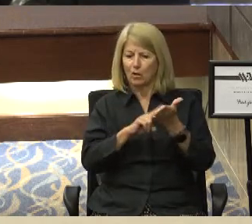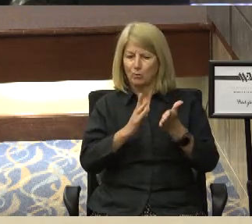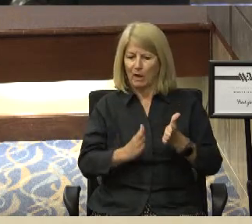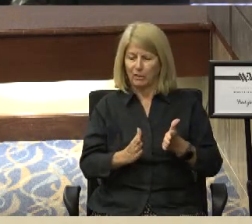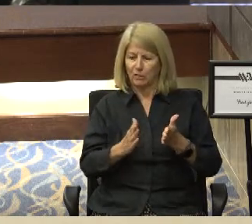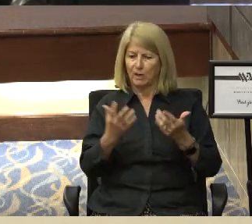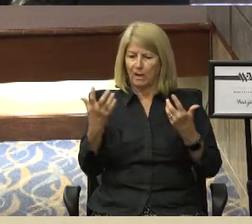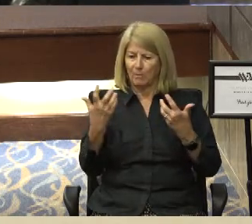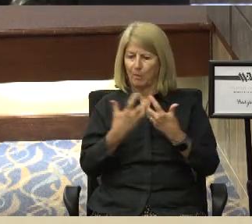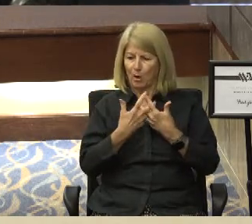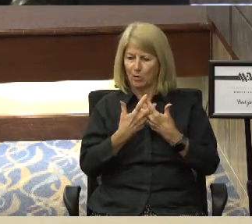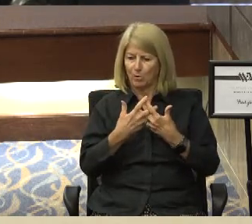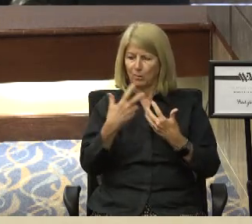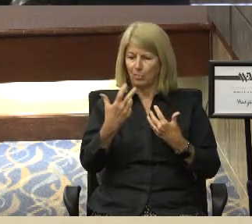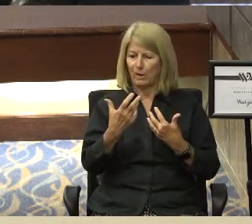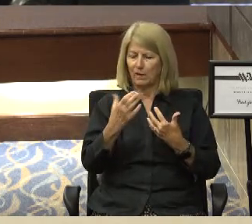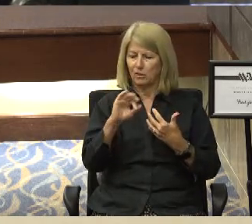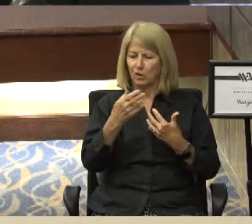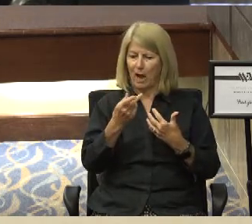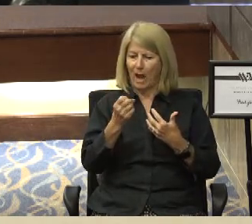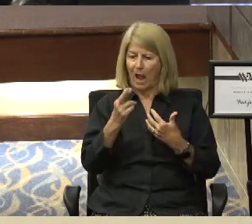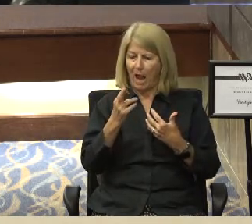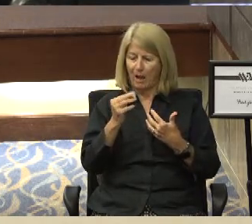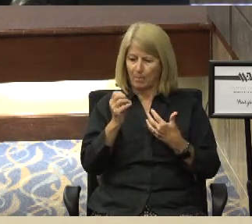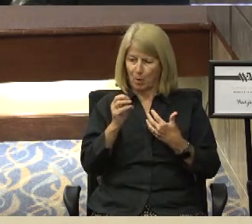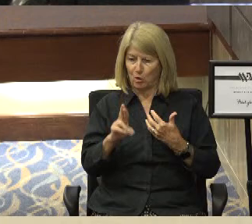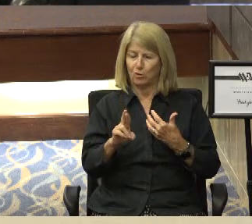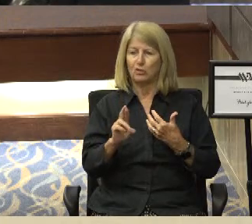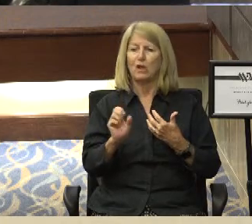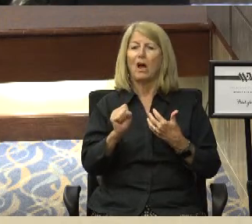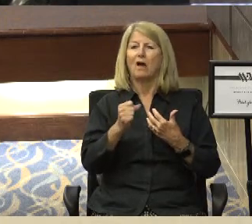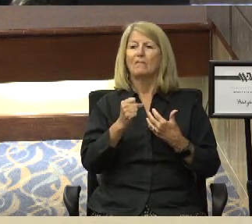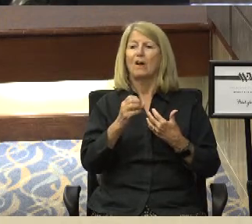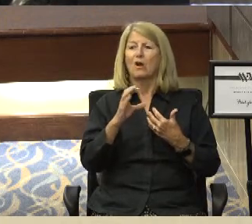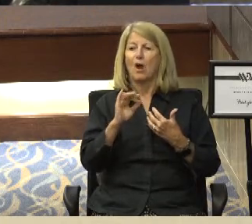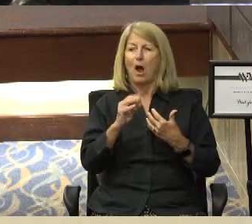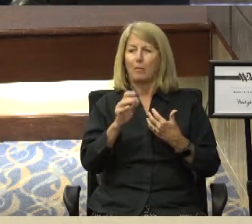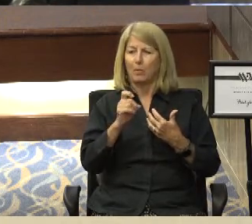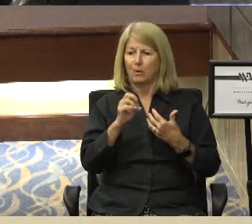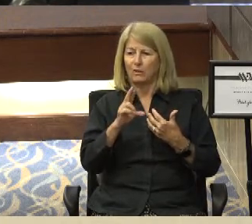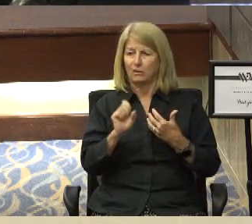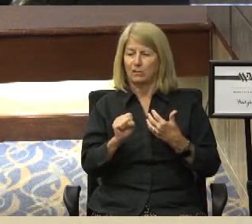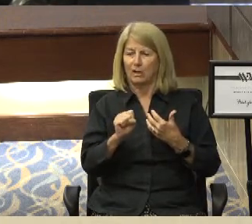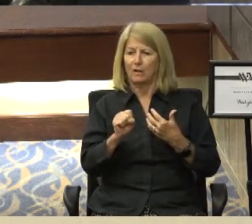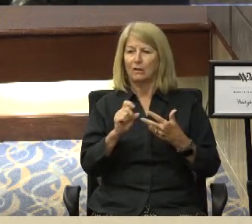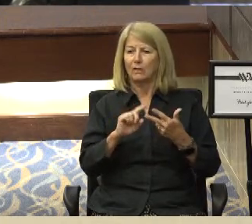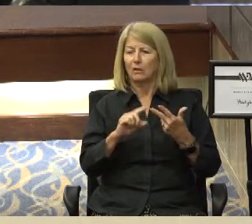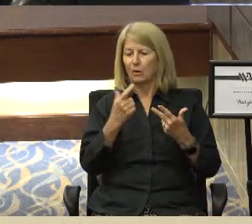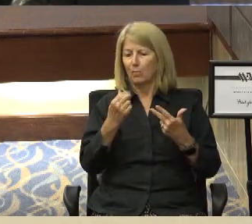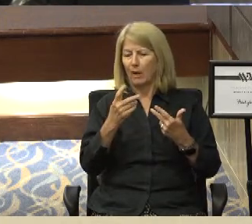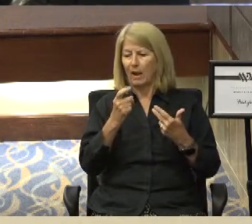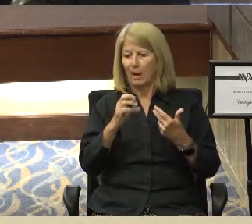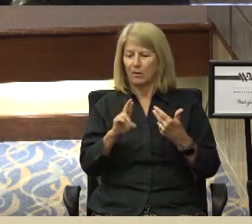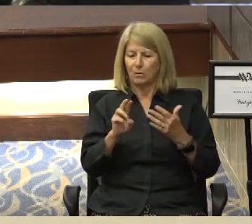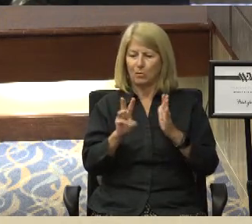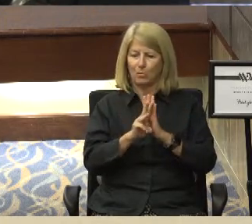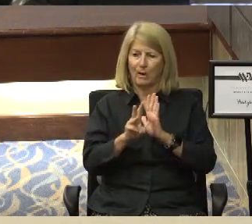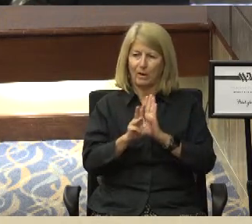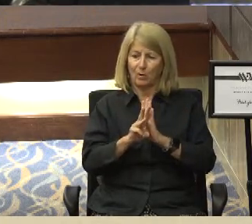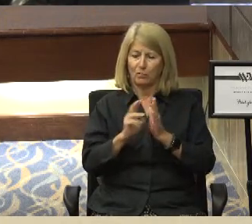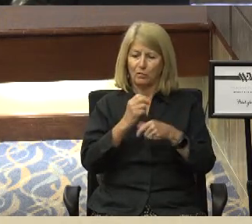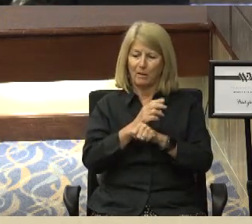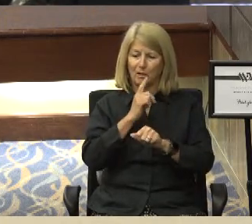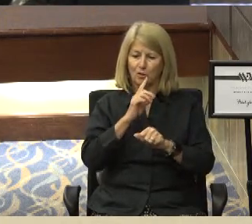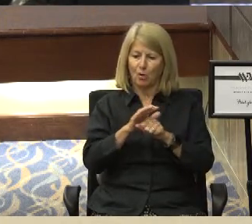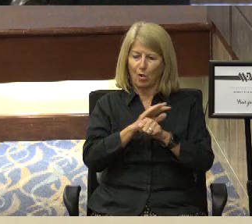3 chambers of commerce, Hispanic Chamber of Commerce, African American Chamber of Commerce, and Greater Waco Chamber of Commerce, to really make sure that local